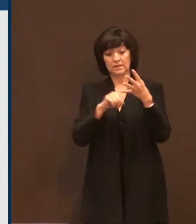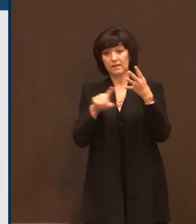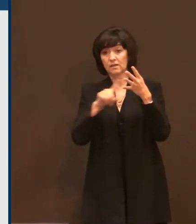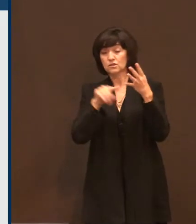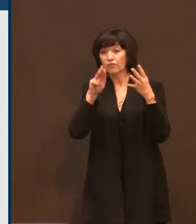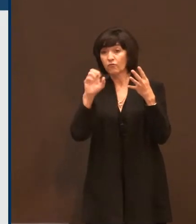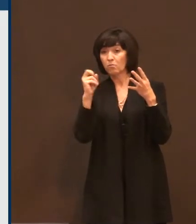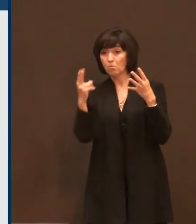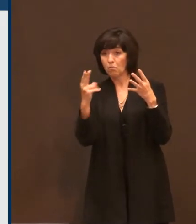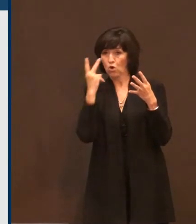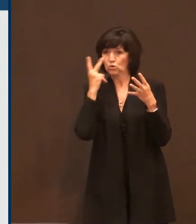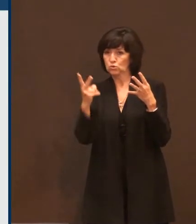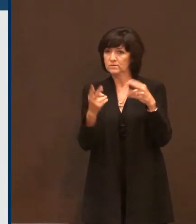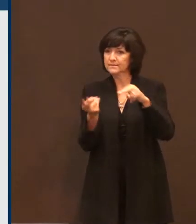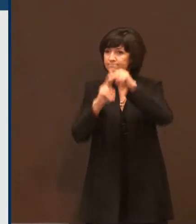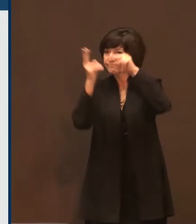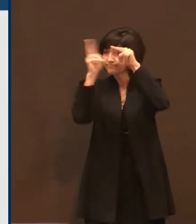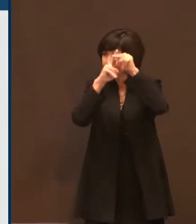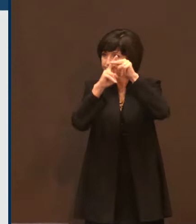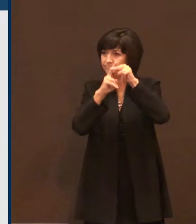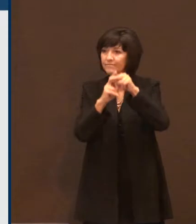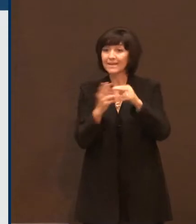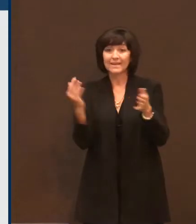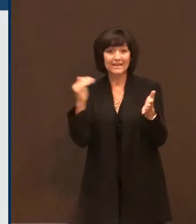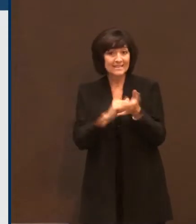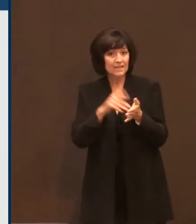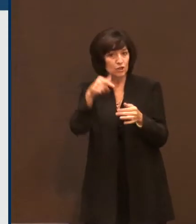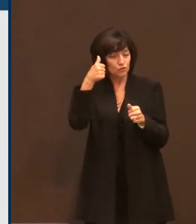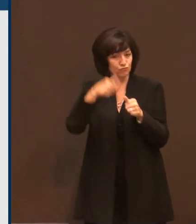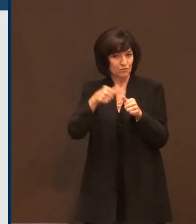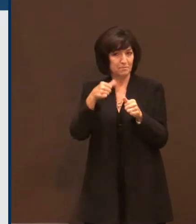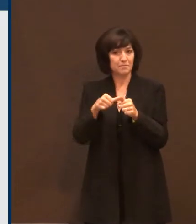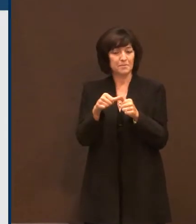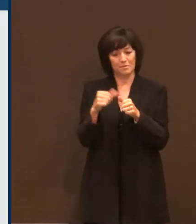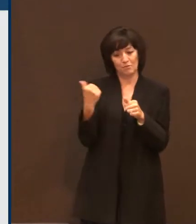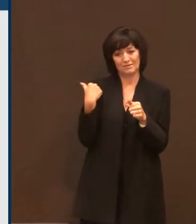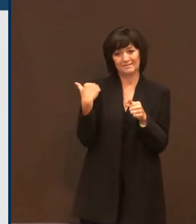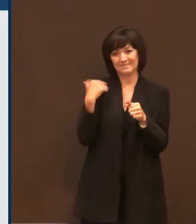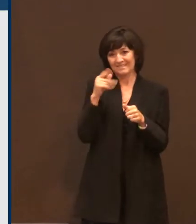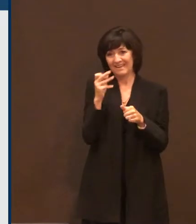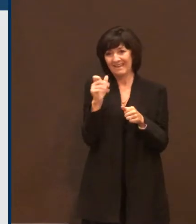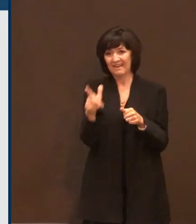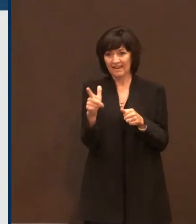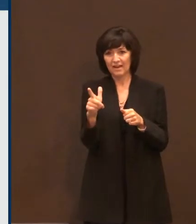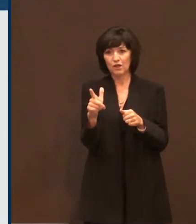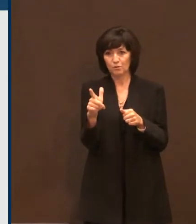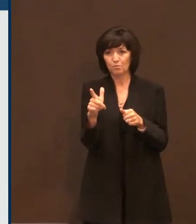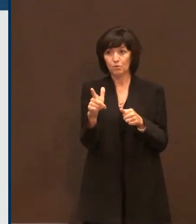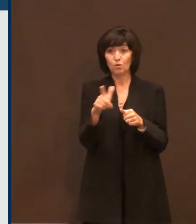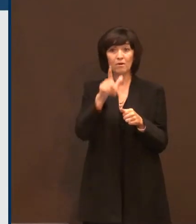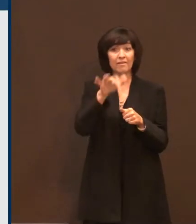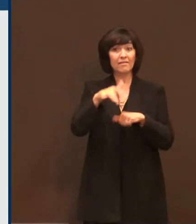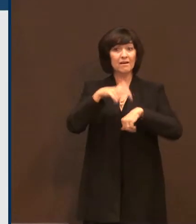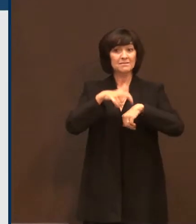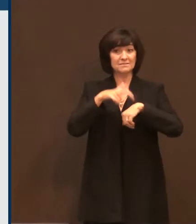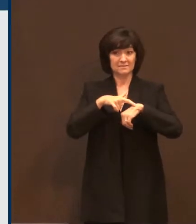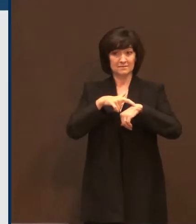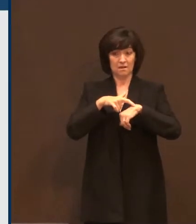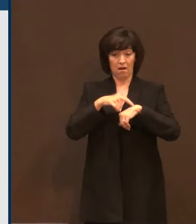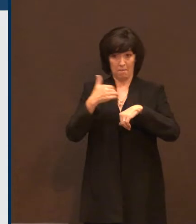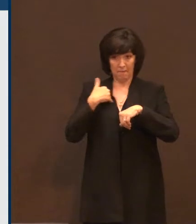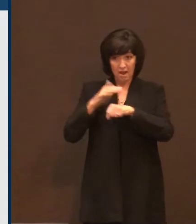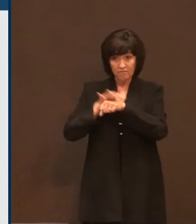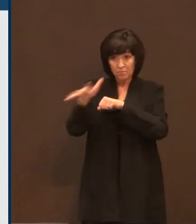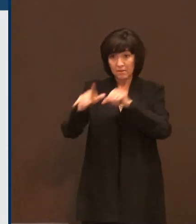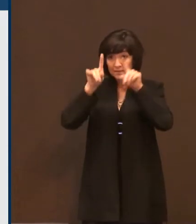again at the end of April. Again, remembering back in those earlier days, we weren't doing nearly the number of tests, so